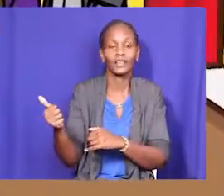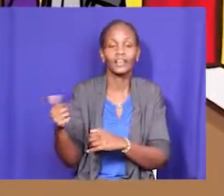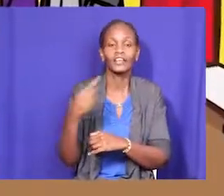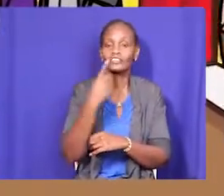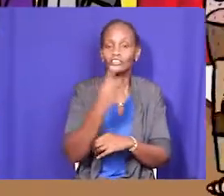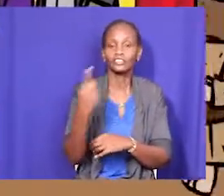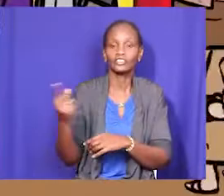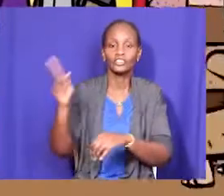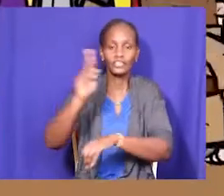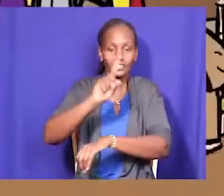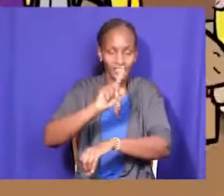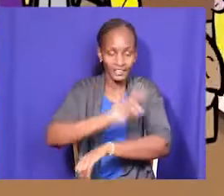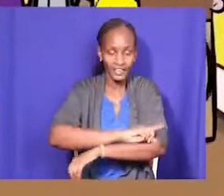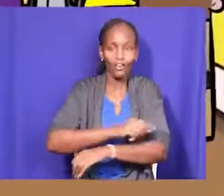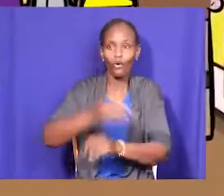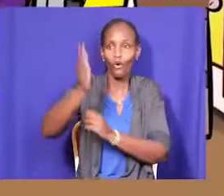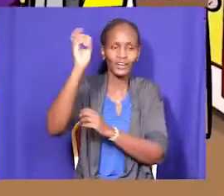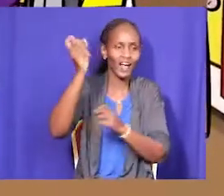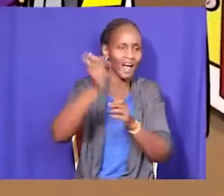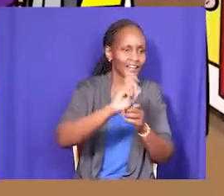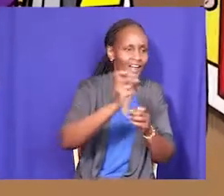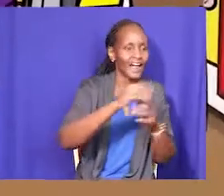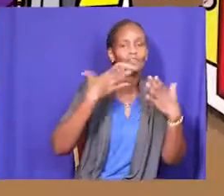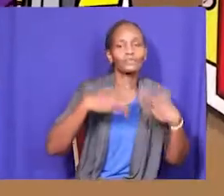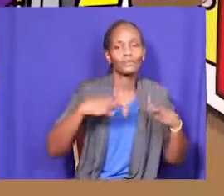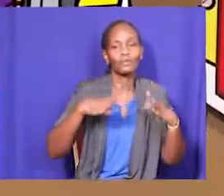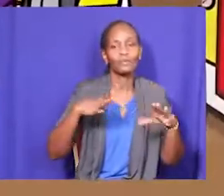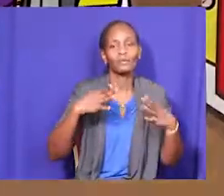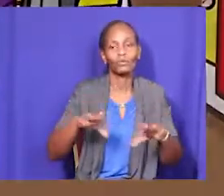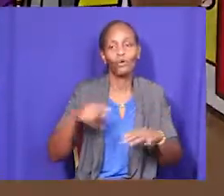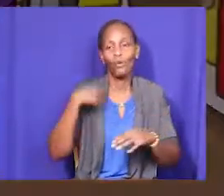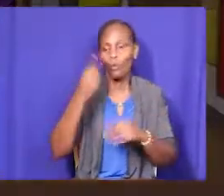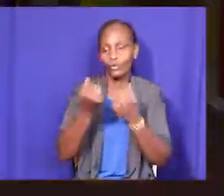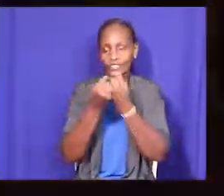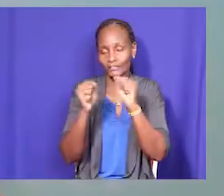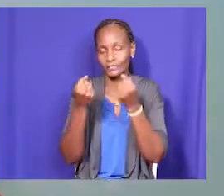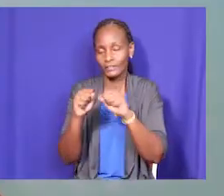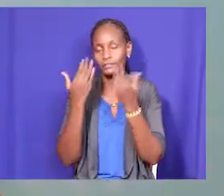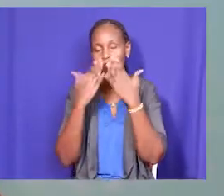day, God added to their fellowship those who were being saved.